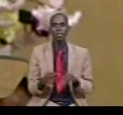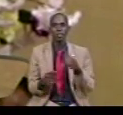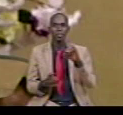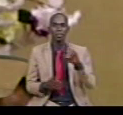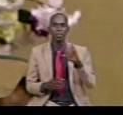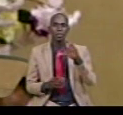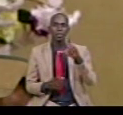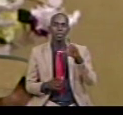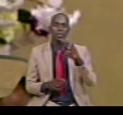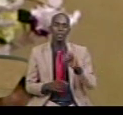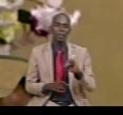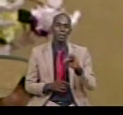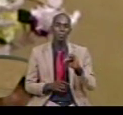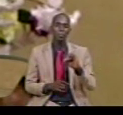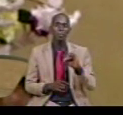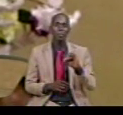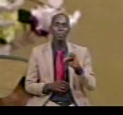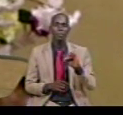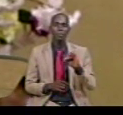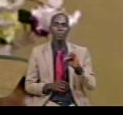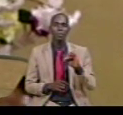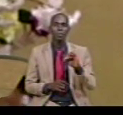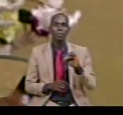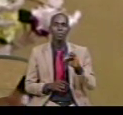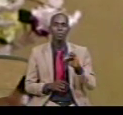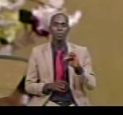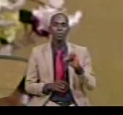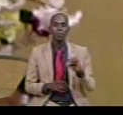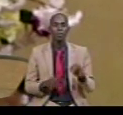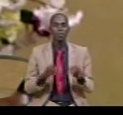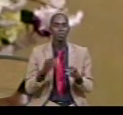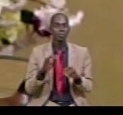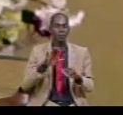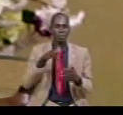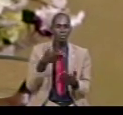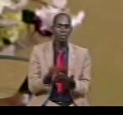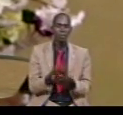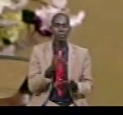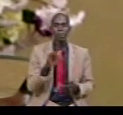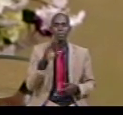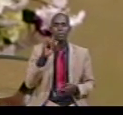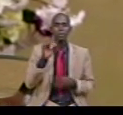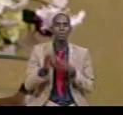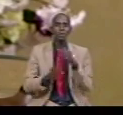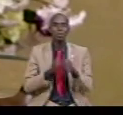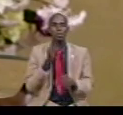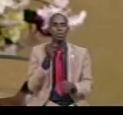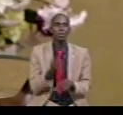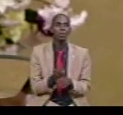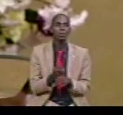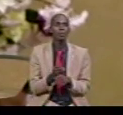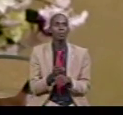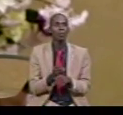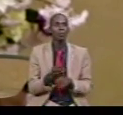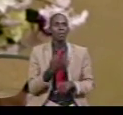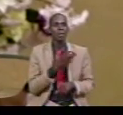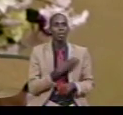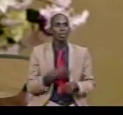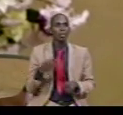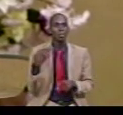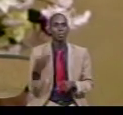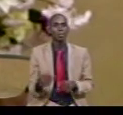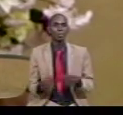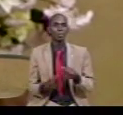Christian Ministry on attaining 50 years and her founder and